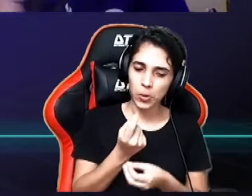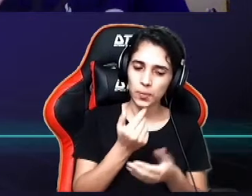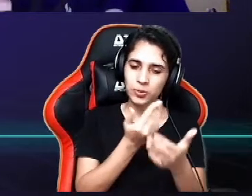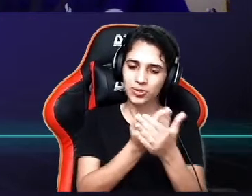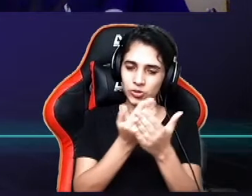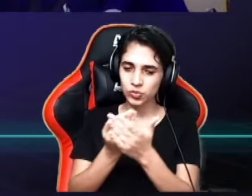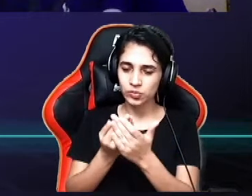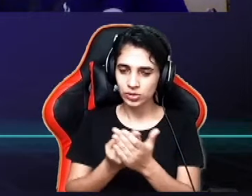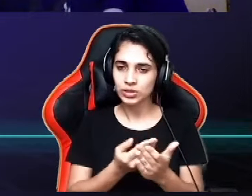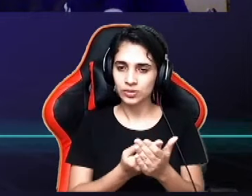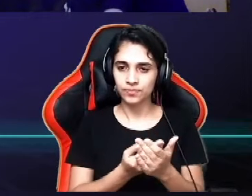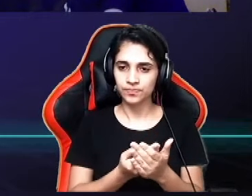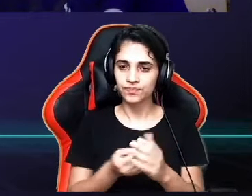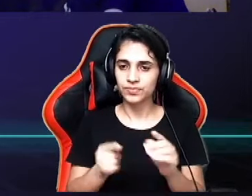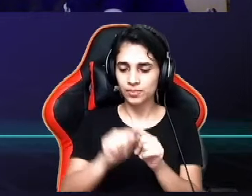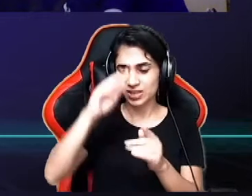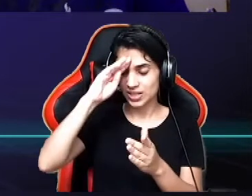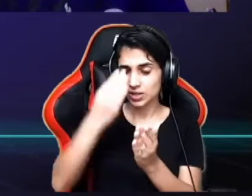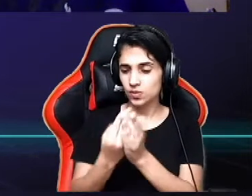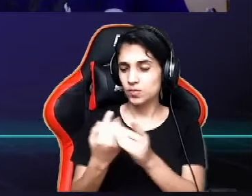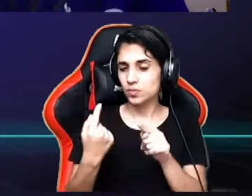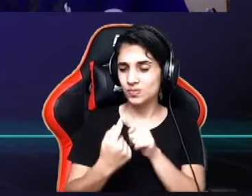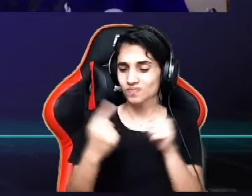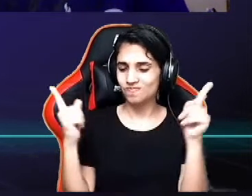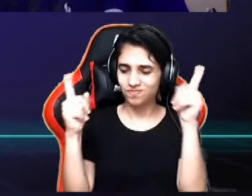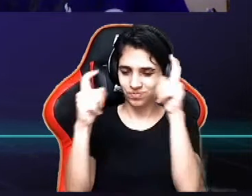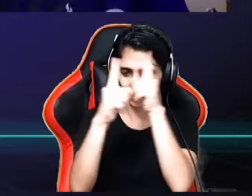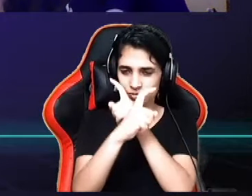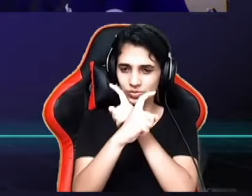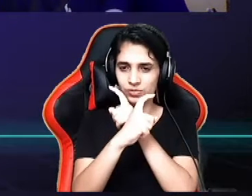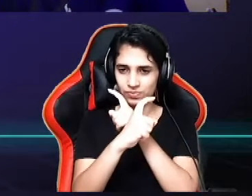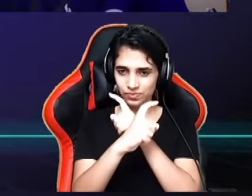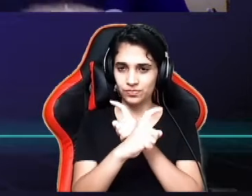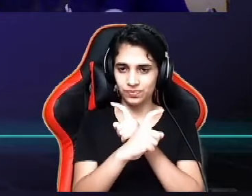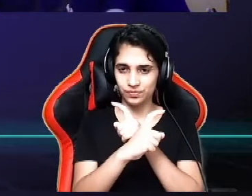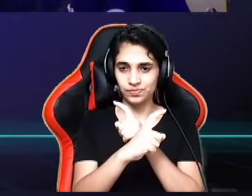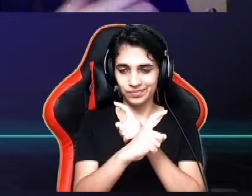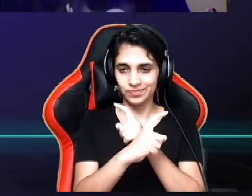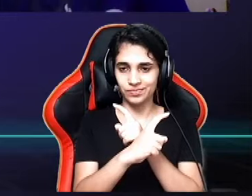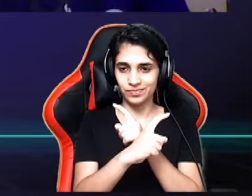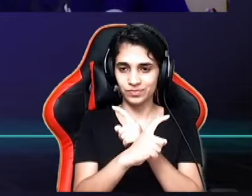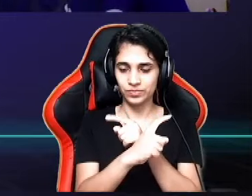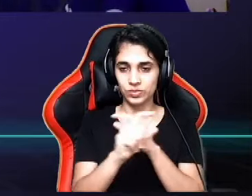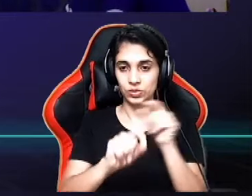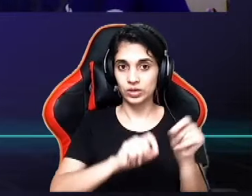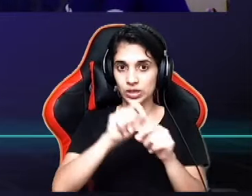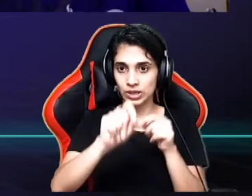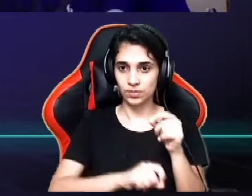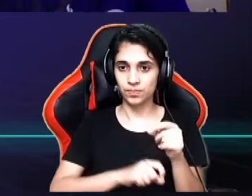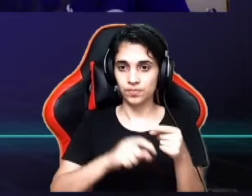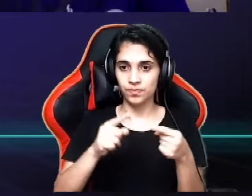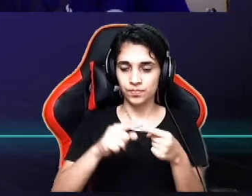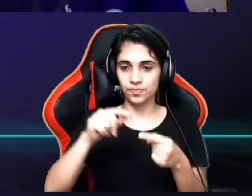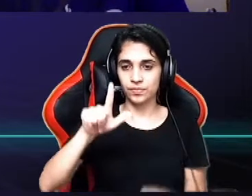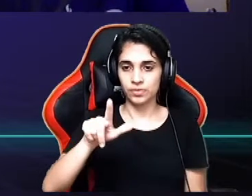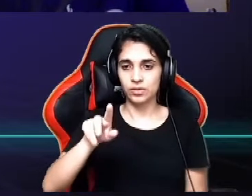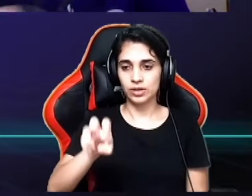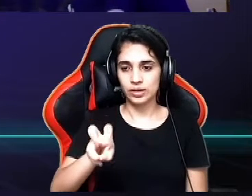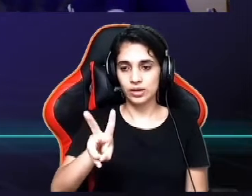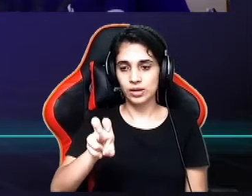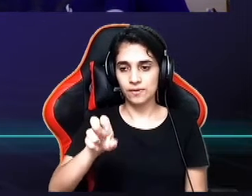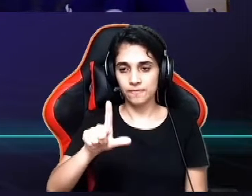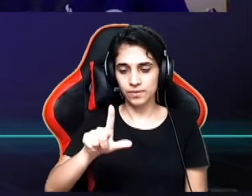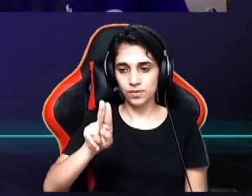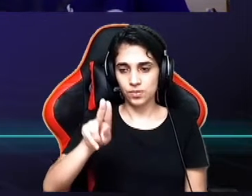not well explored or exploited for this game due to the complexity. Uh, the